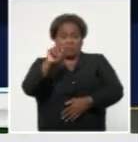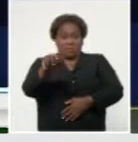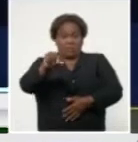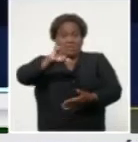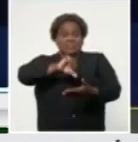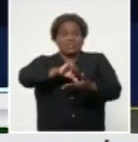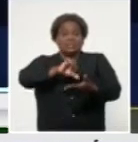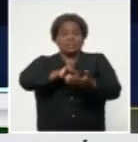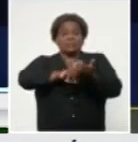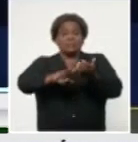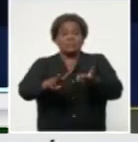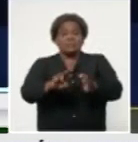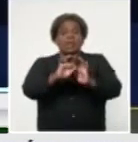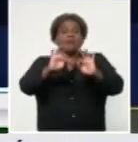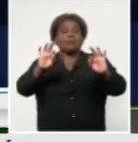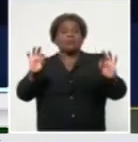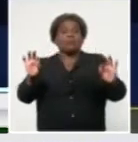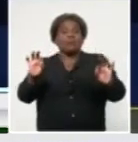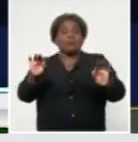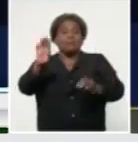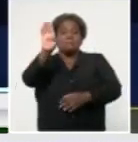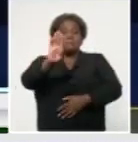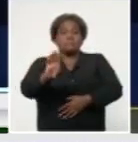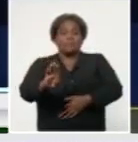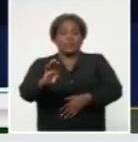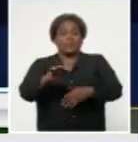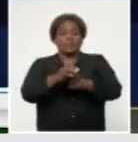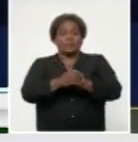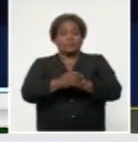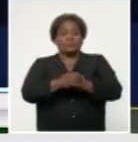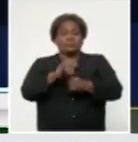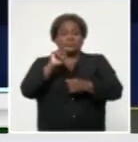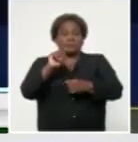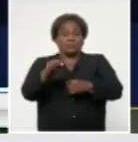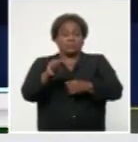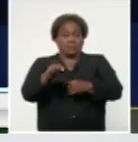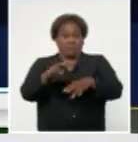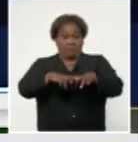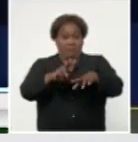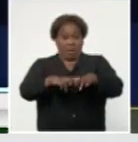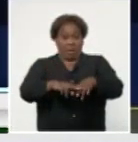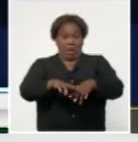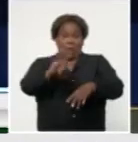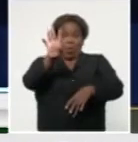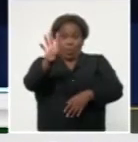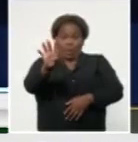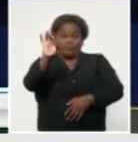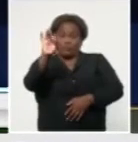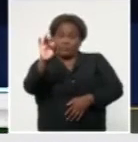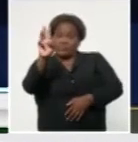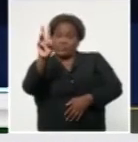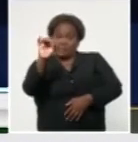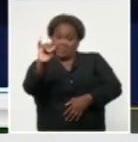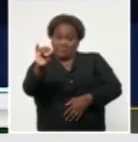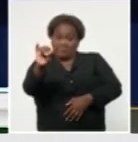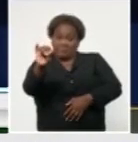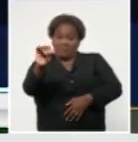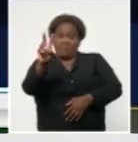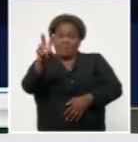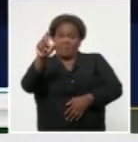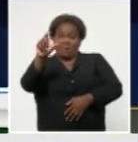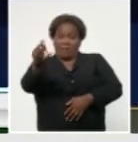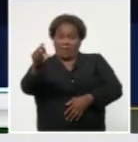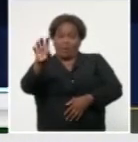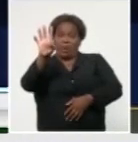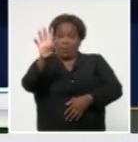Medicine Institute, 1,326 samples. In Havana's Provincial Center, 476. In Villa Clara,